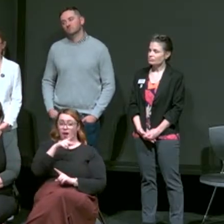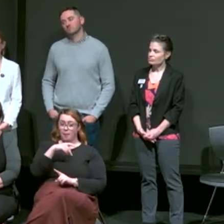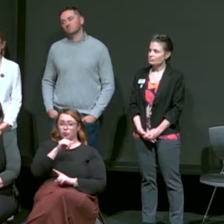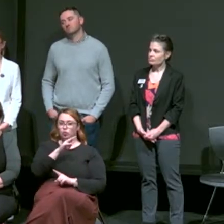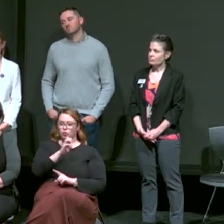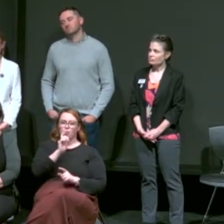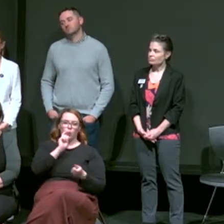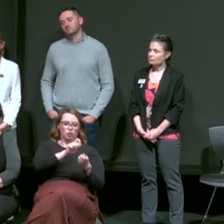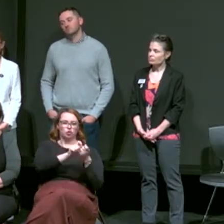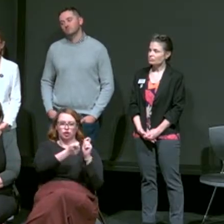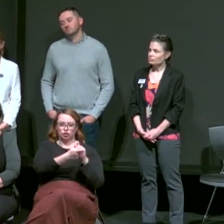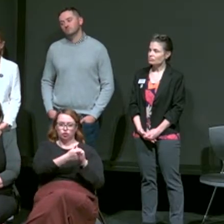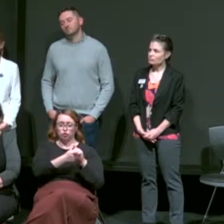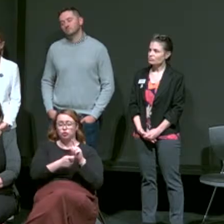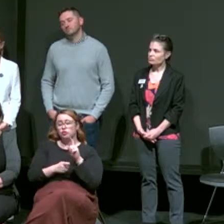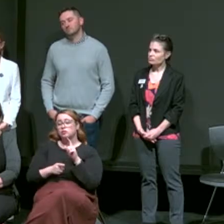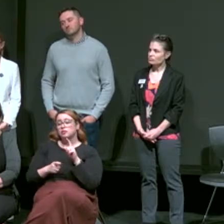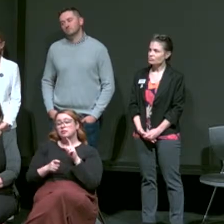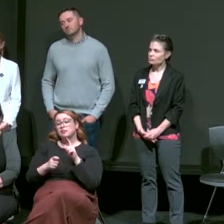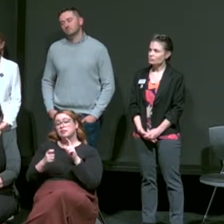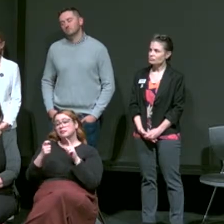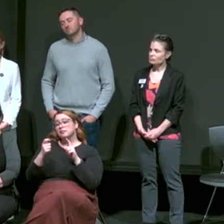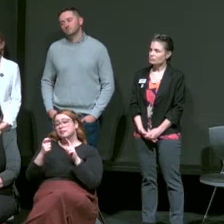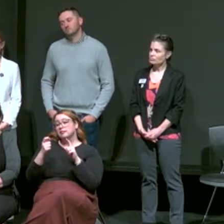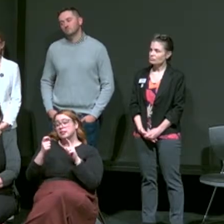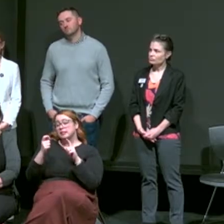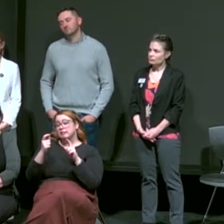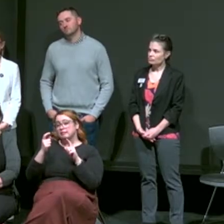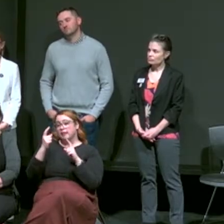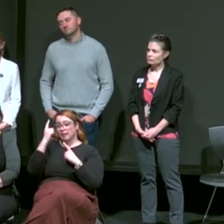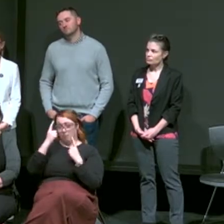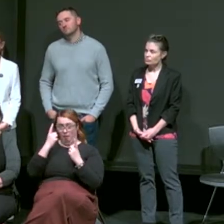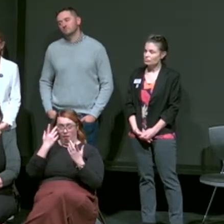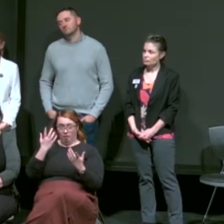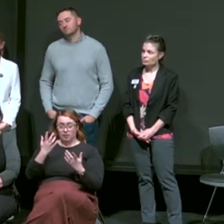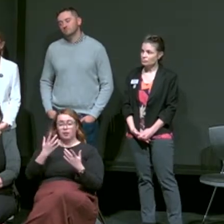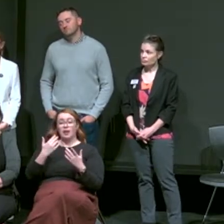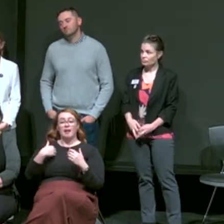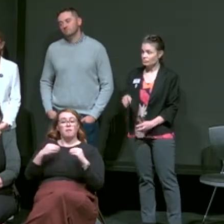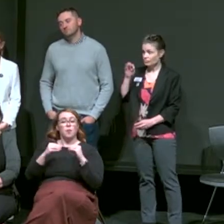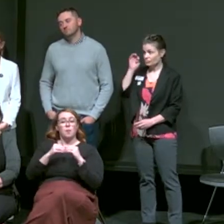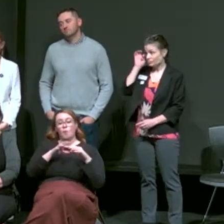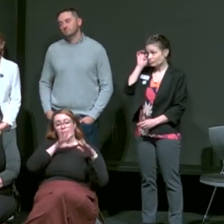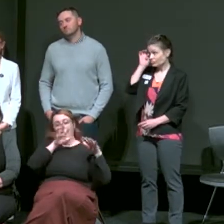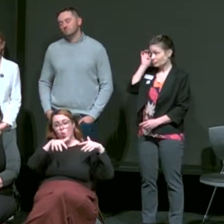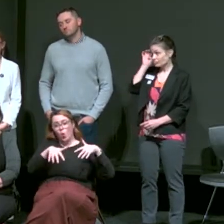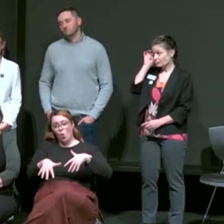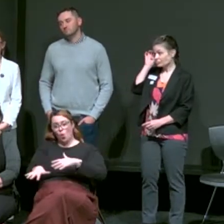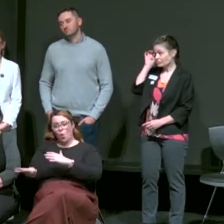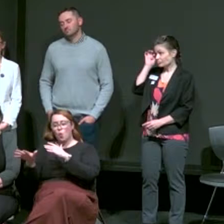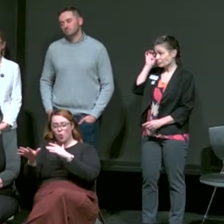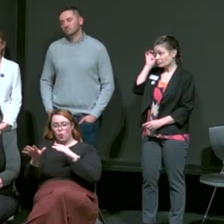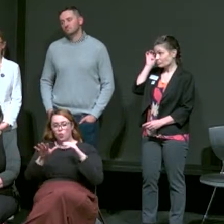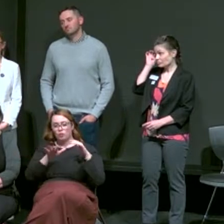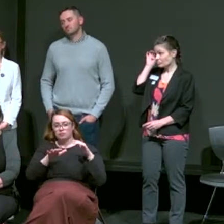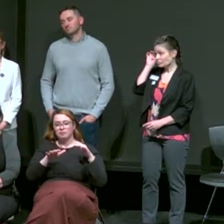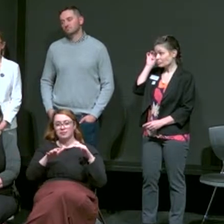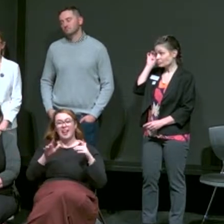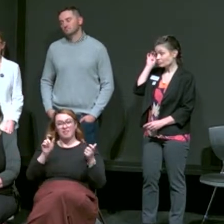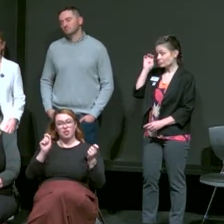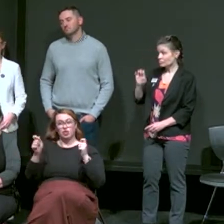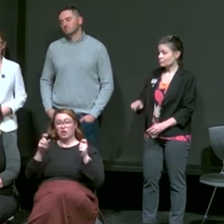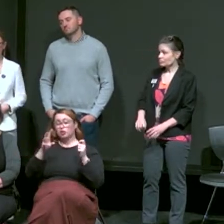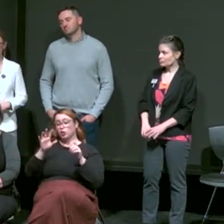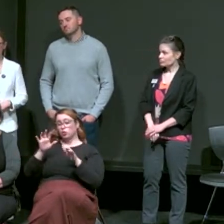will change. So in one way you can think about this, we get more flow, which we're getting these changing rain